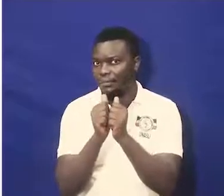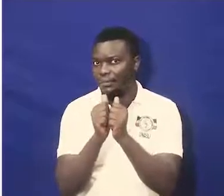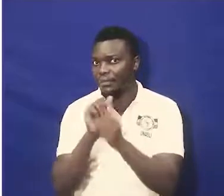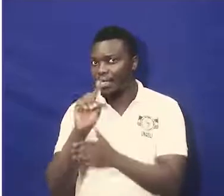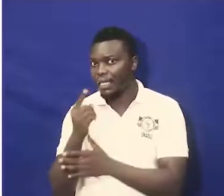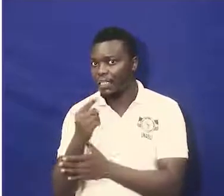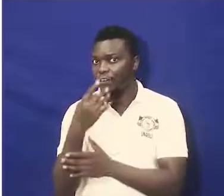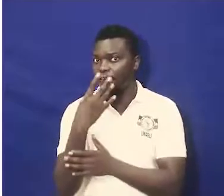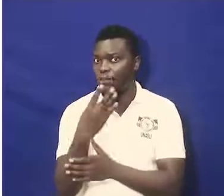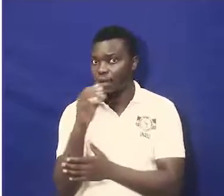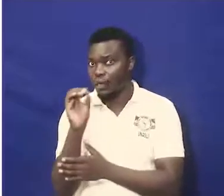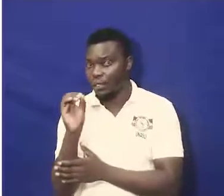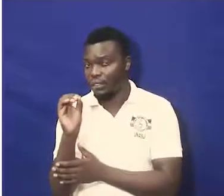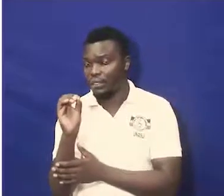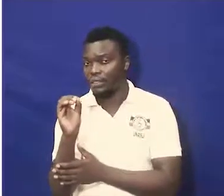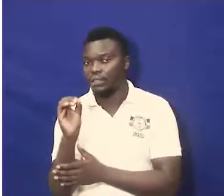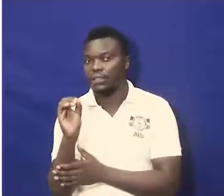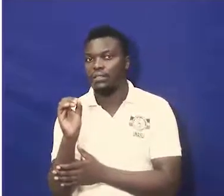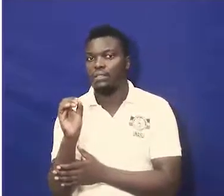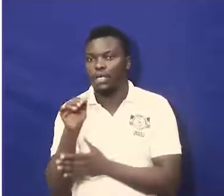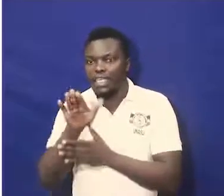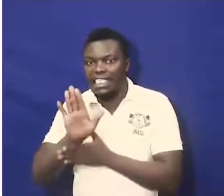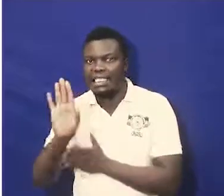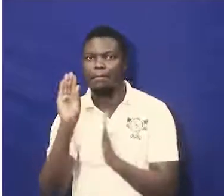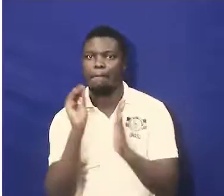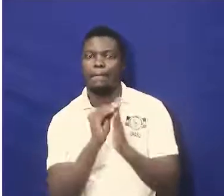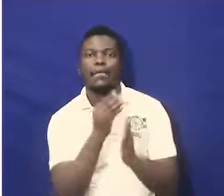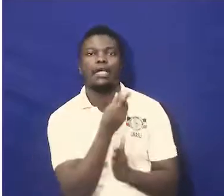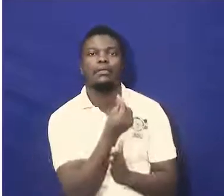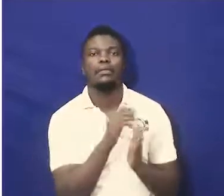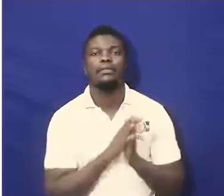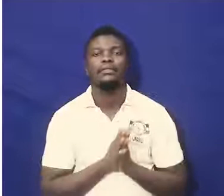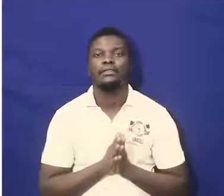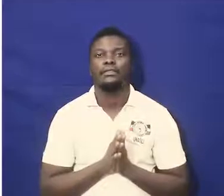10,400 shillings on its marked price.